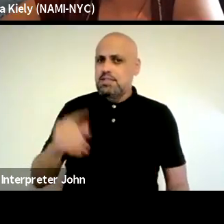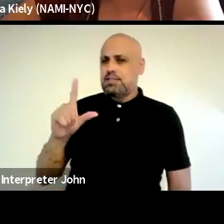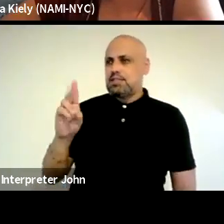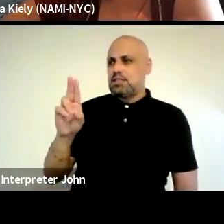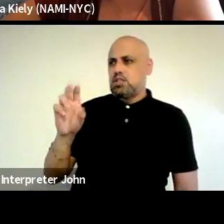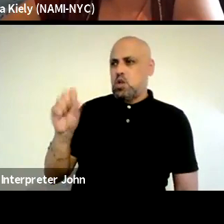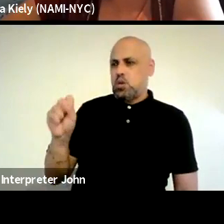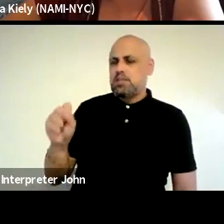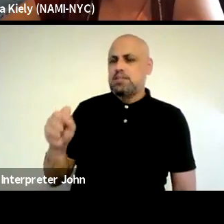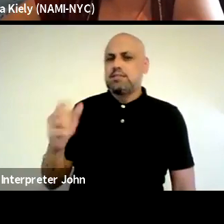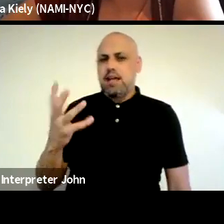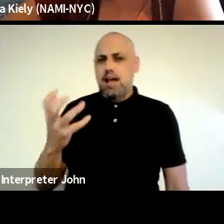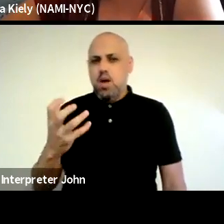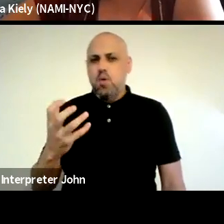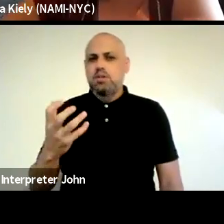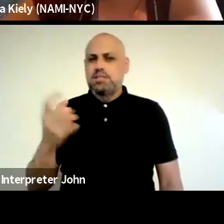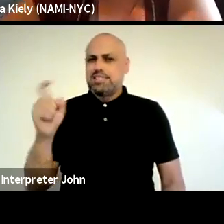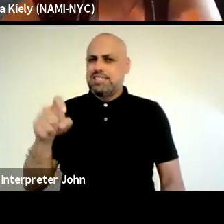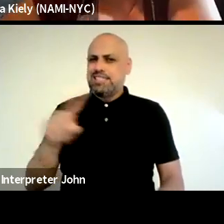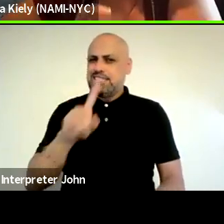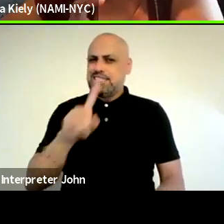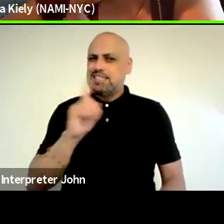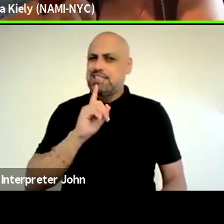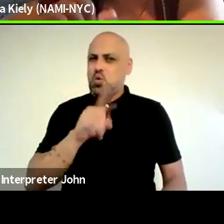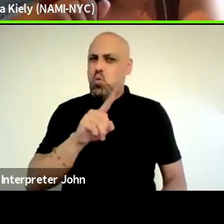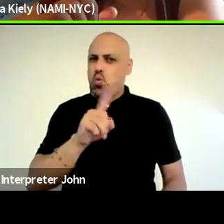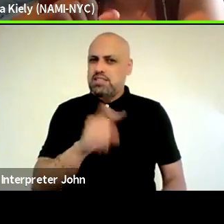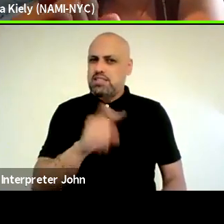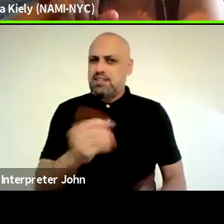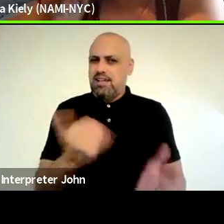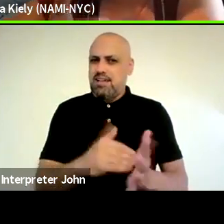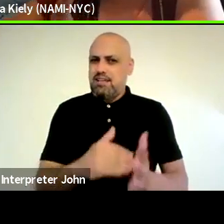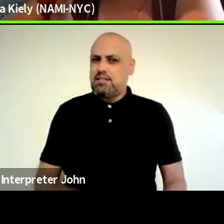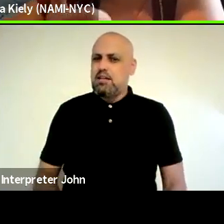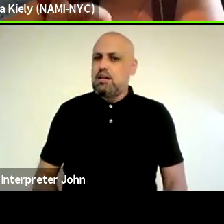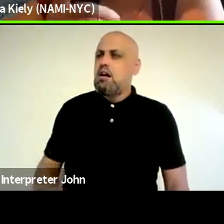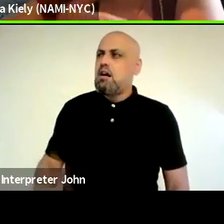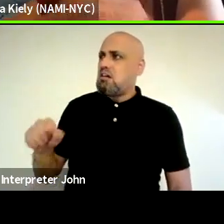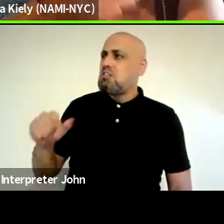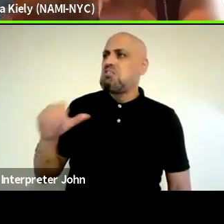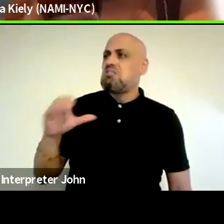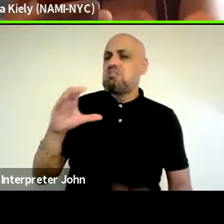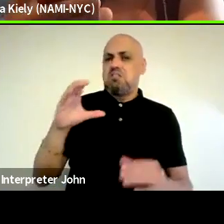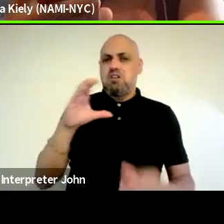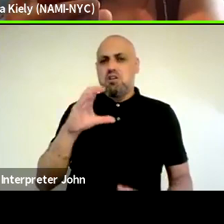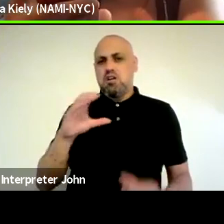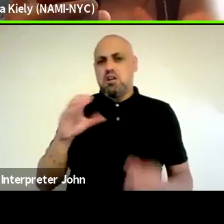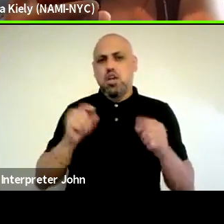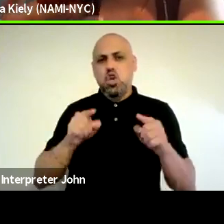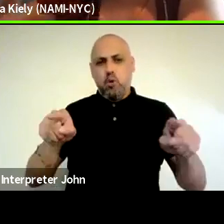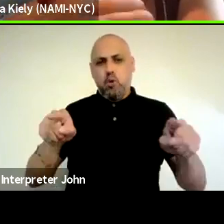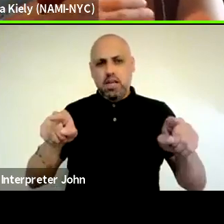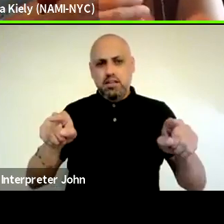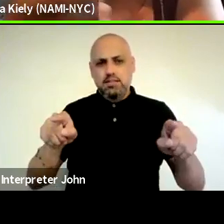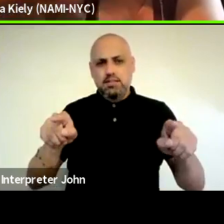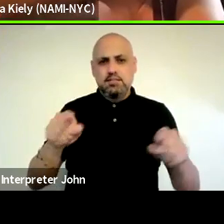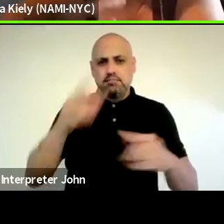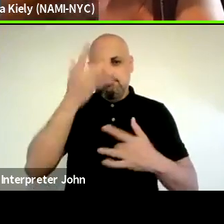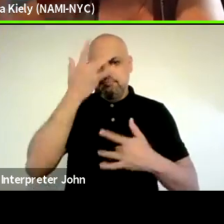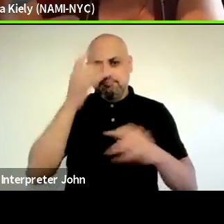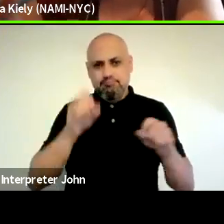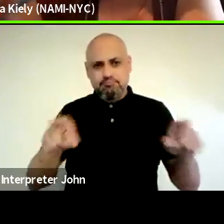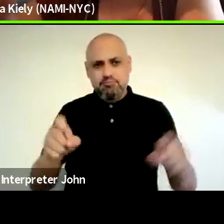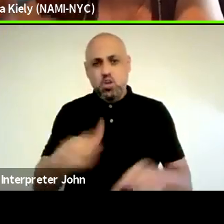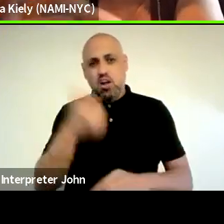I would need the question repeated. Just talking about comorbidities and other disorders